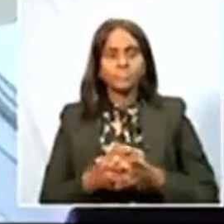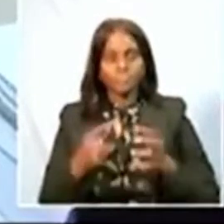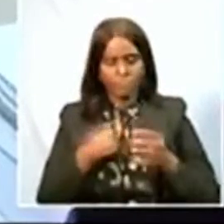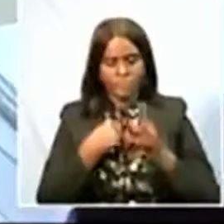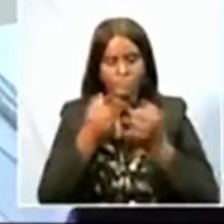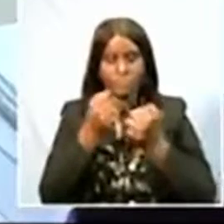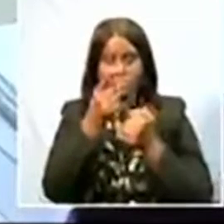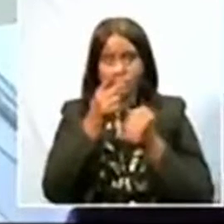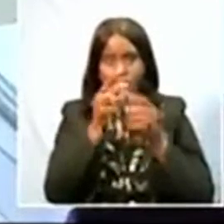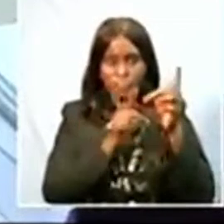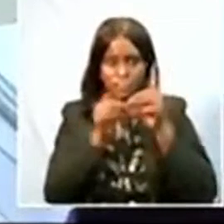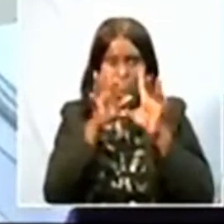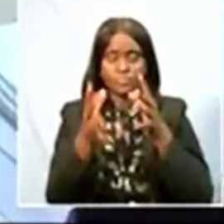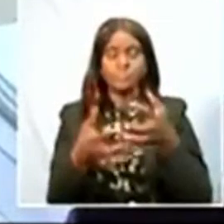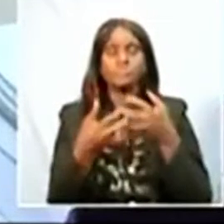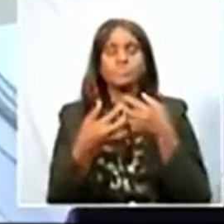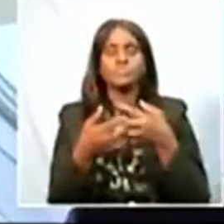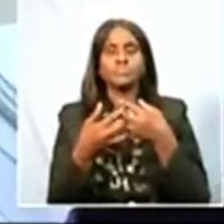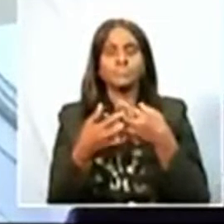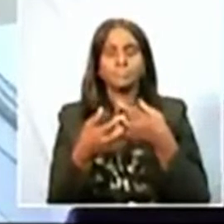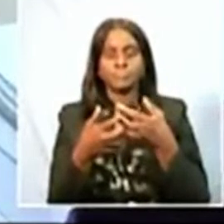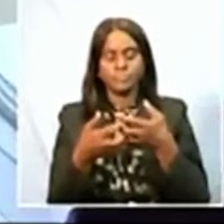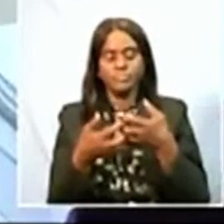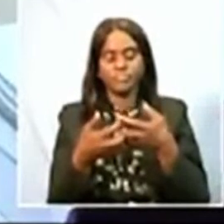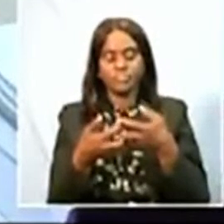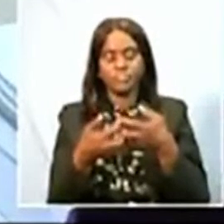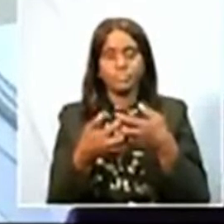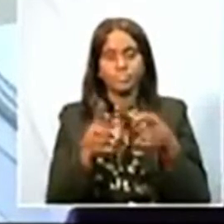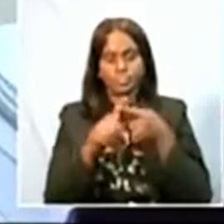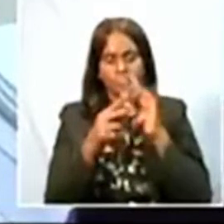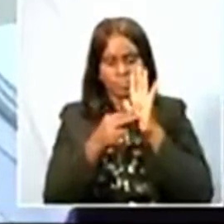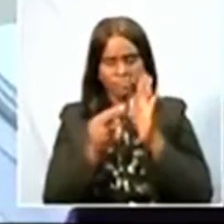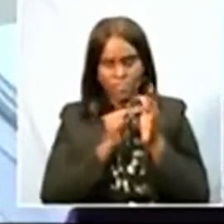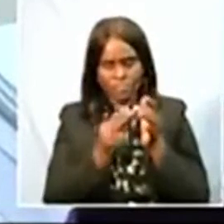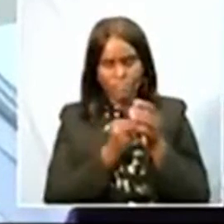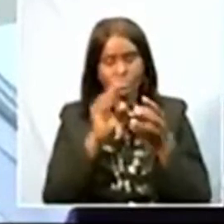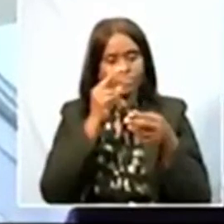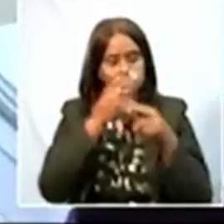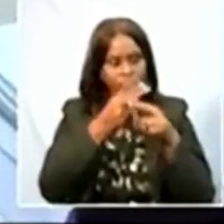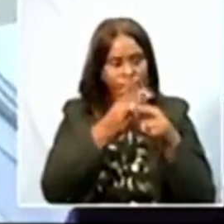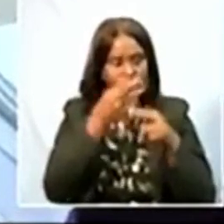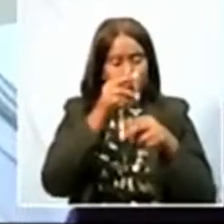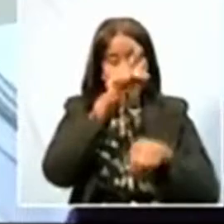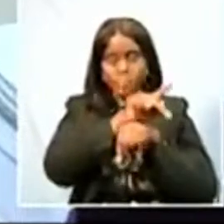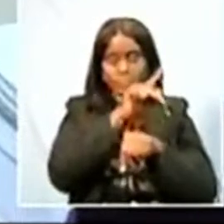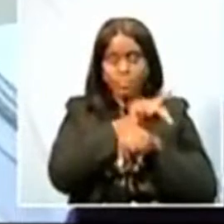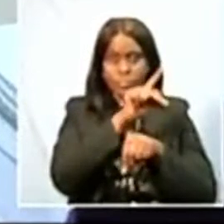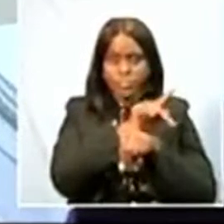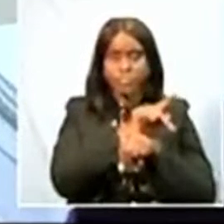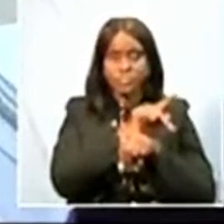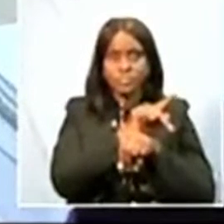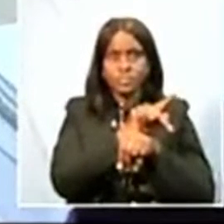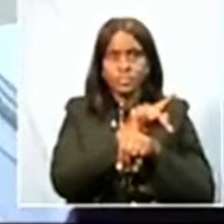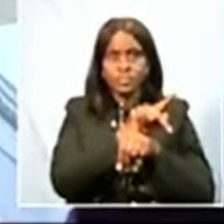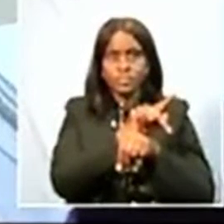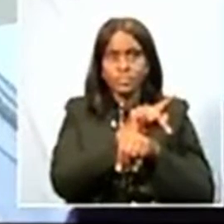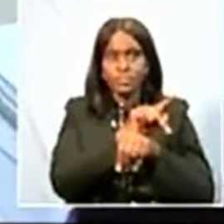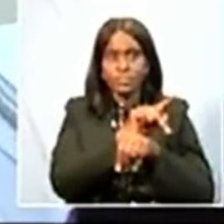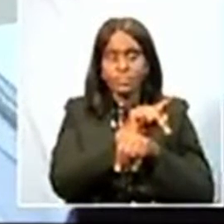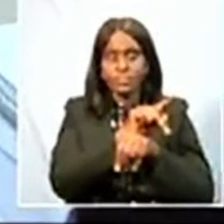want you, Director Engineering, to show us the names of these projects.